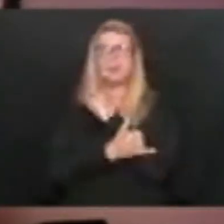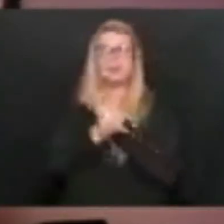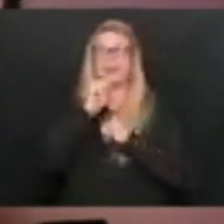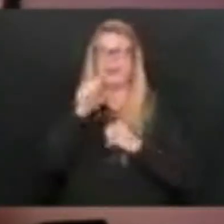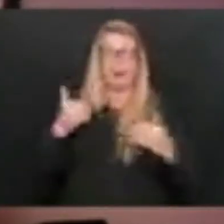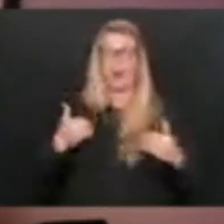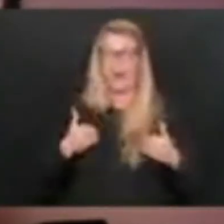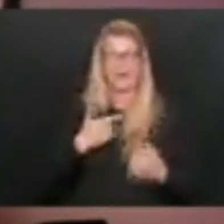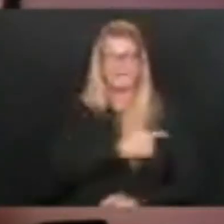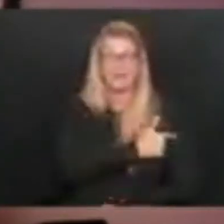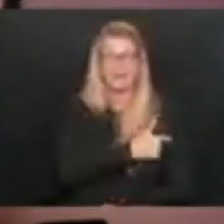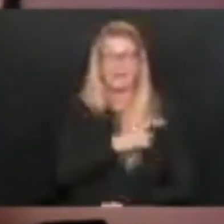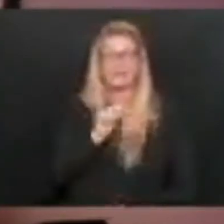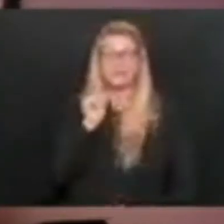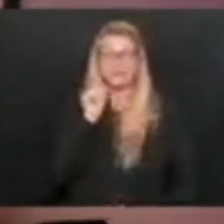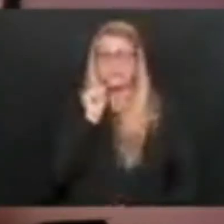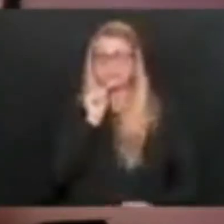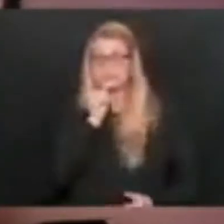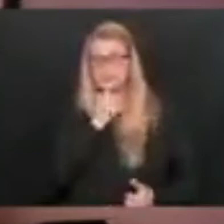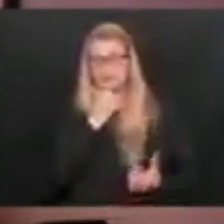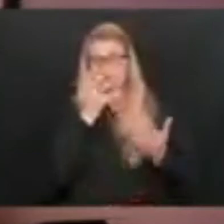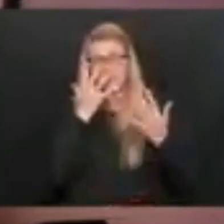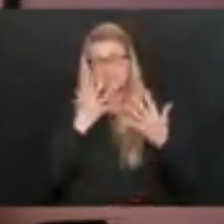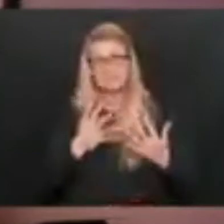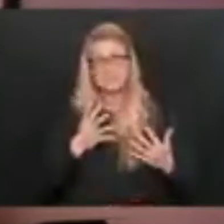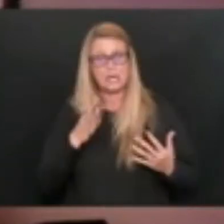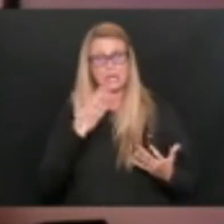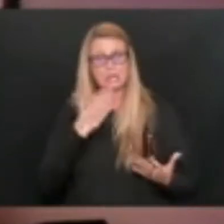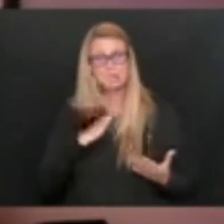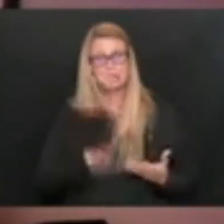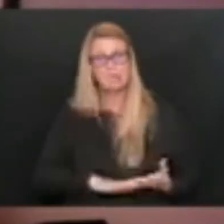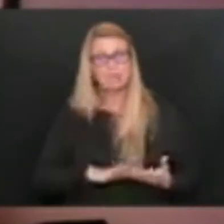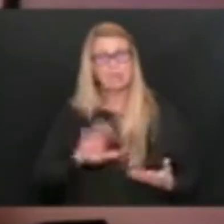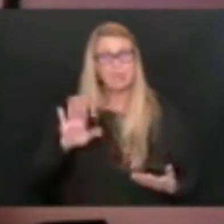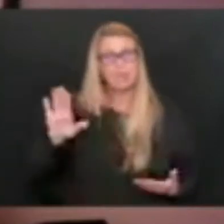suffering unbelievable problems. The country of